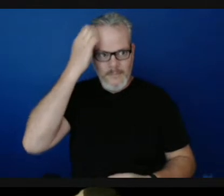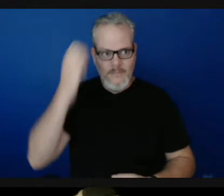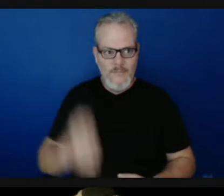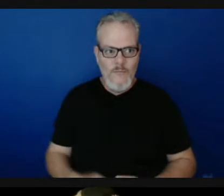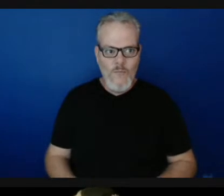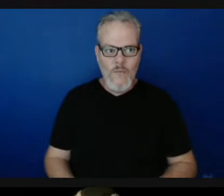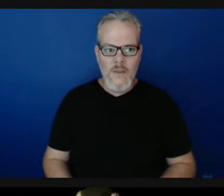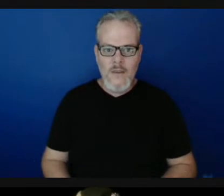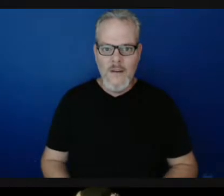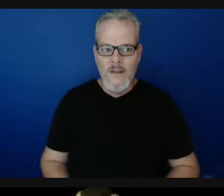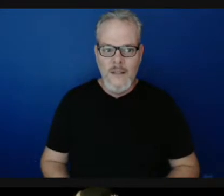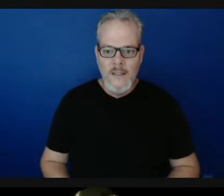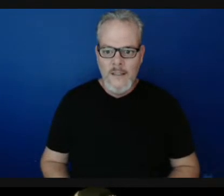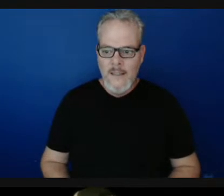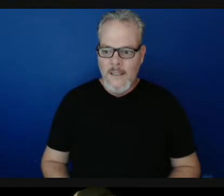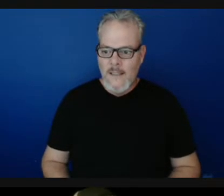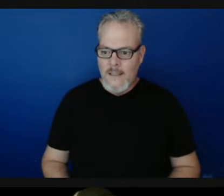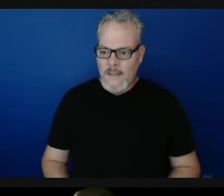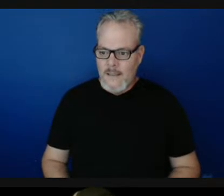summary.